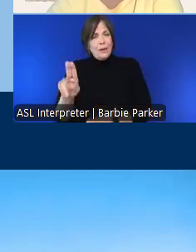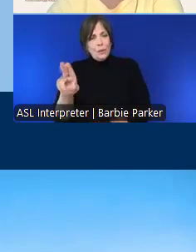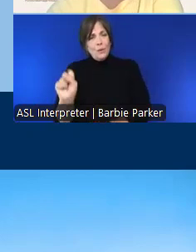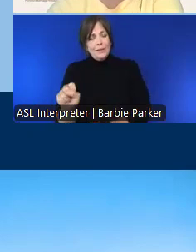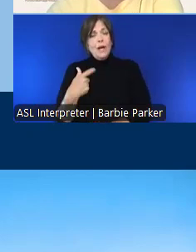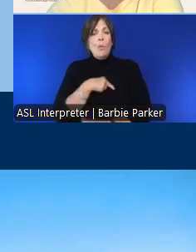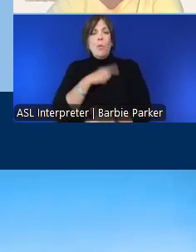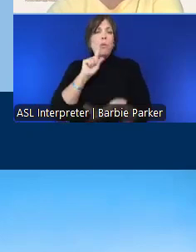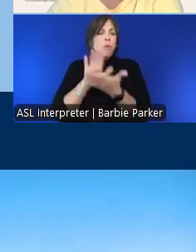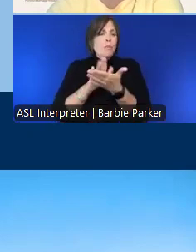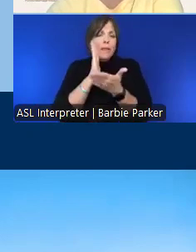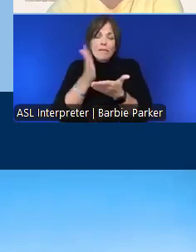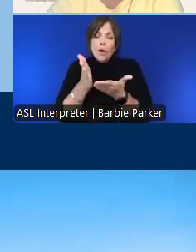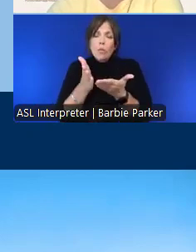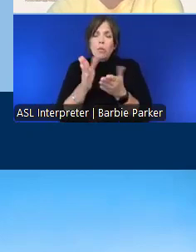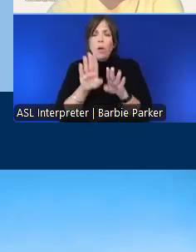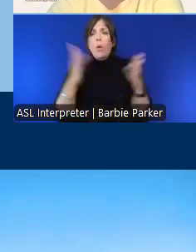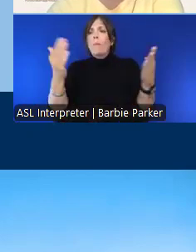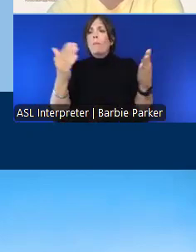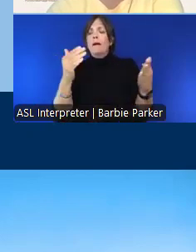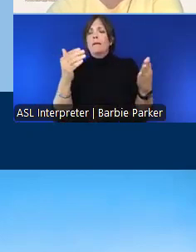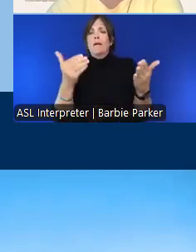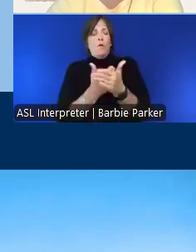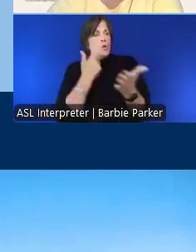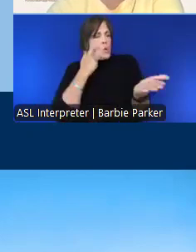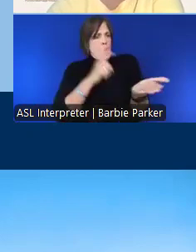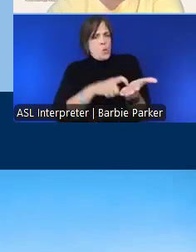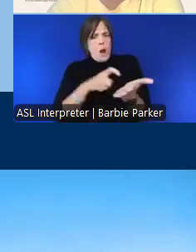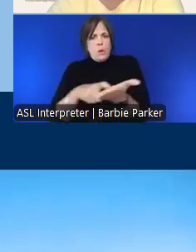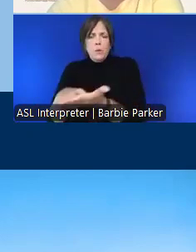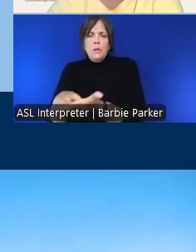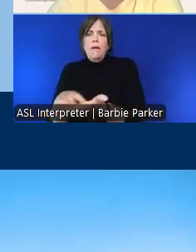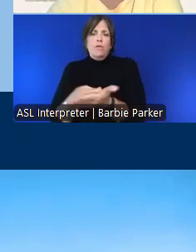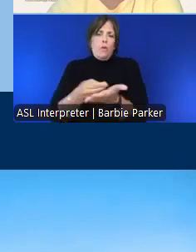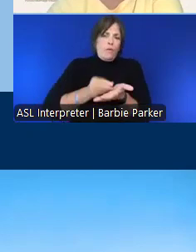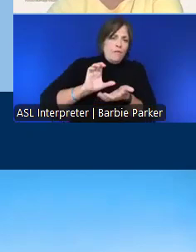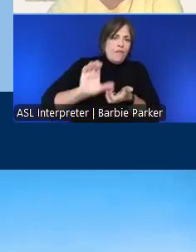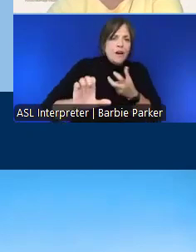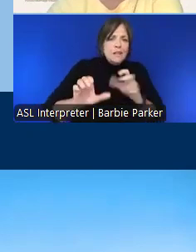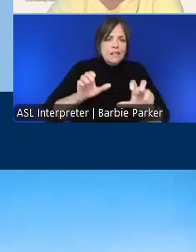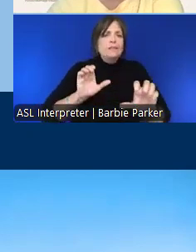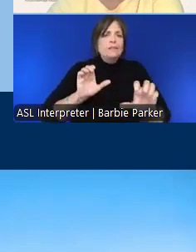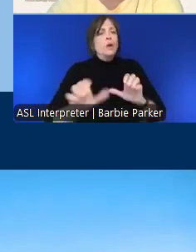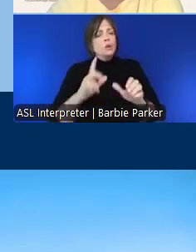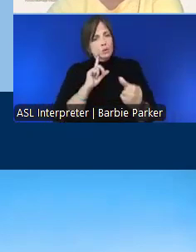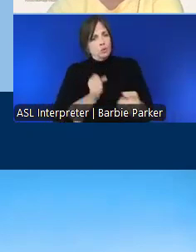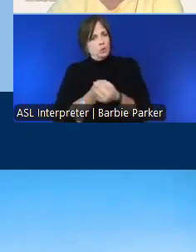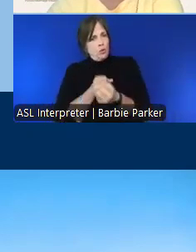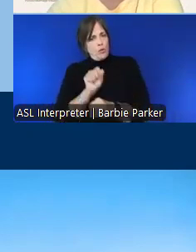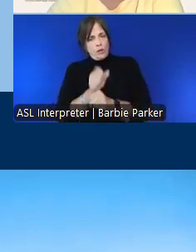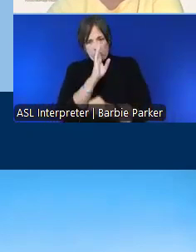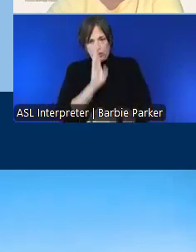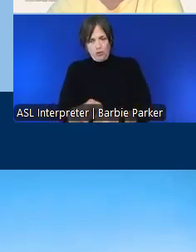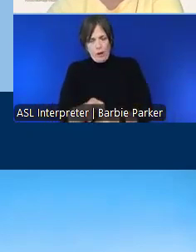can open the doors for new recognition, for potential funding streams to support this work directly and